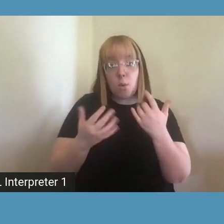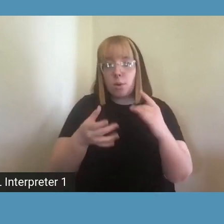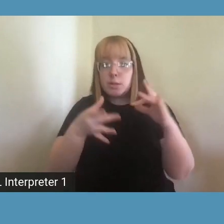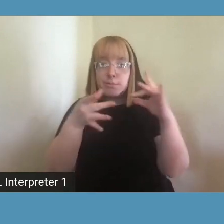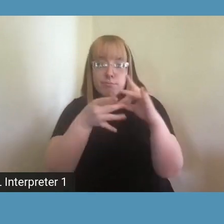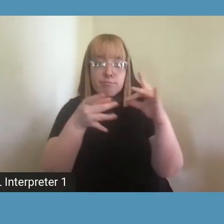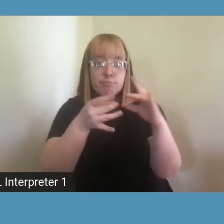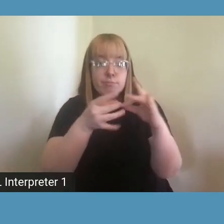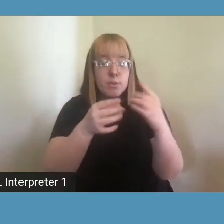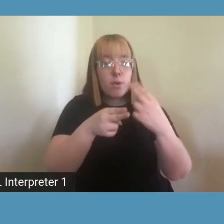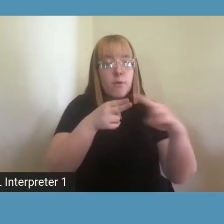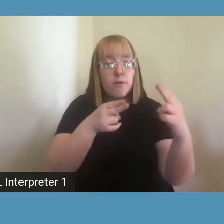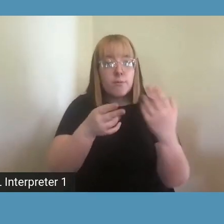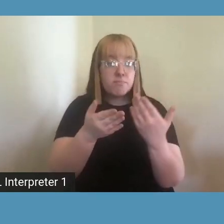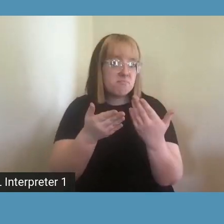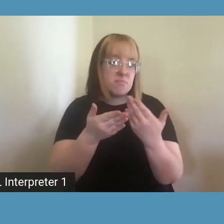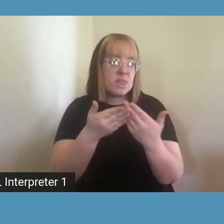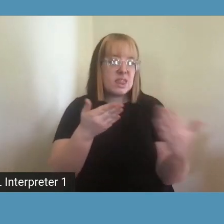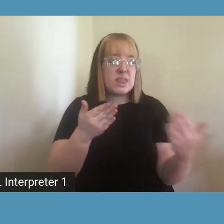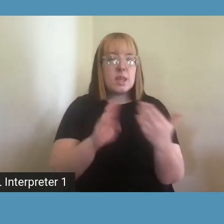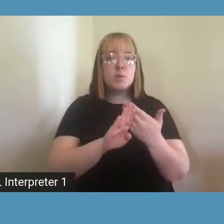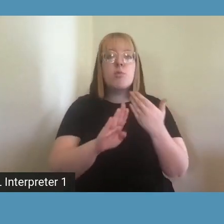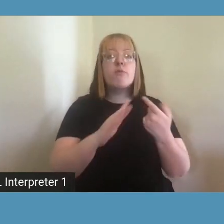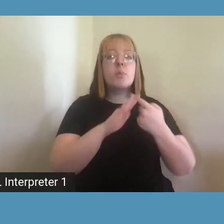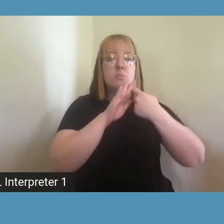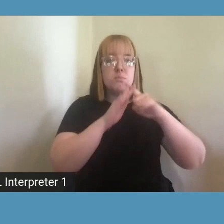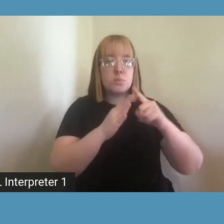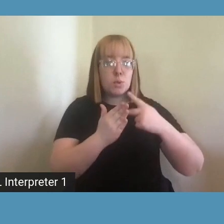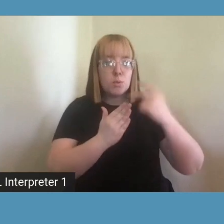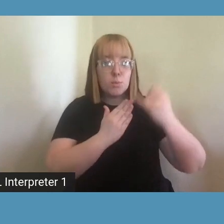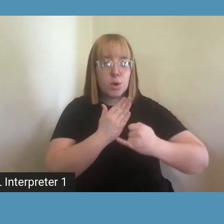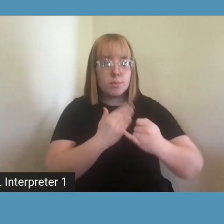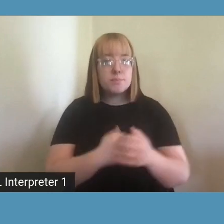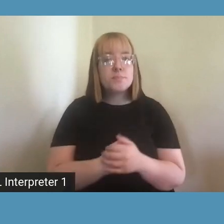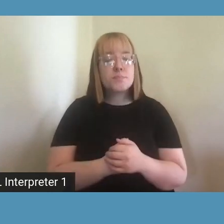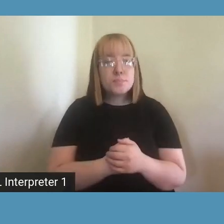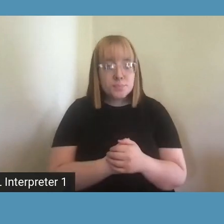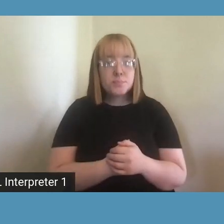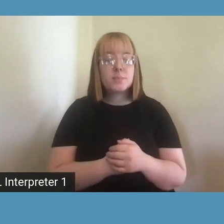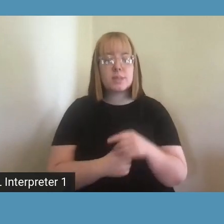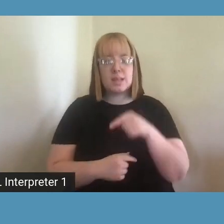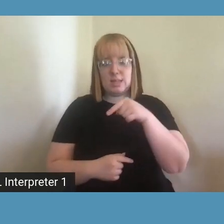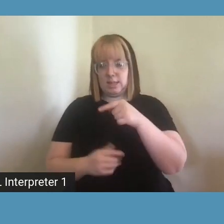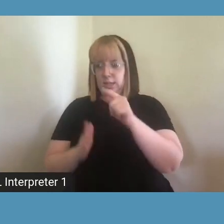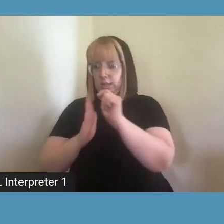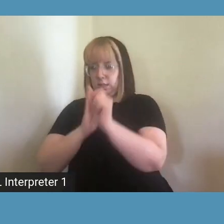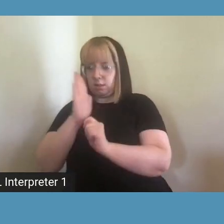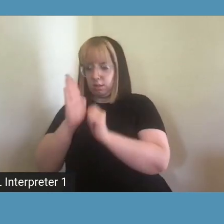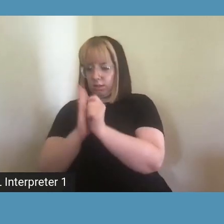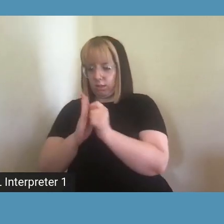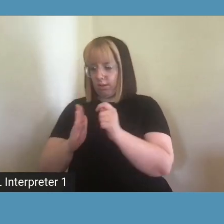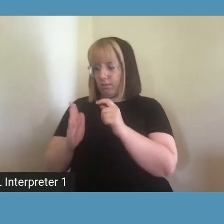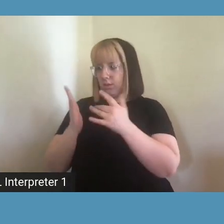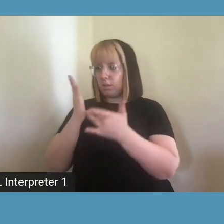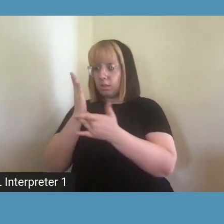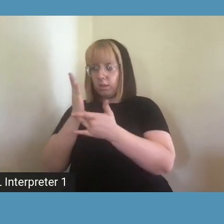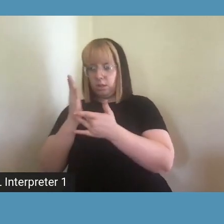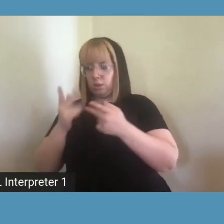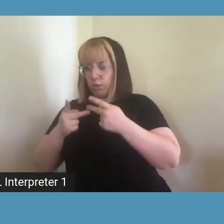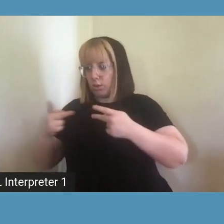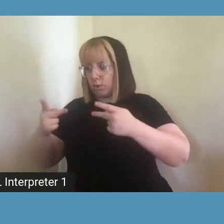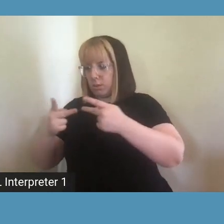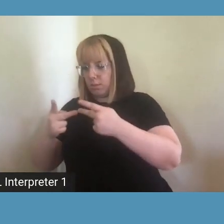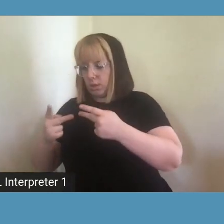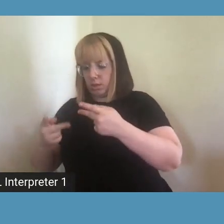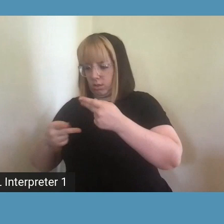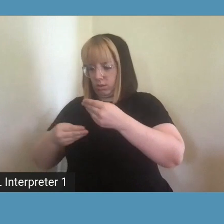to our attendees before we begin the program. In this era of virtual meetings, when digital spaces may substitute our